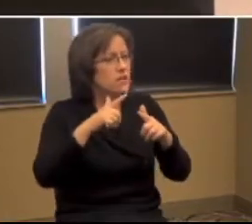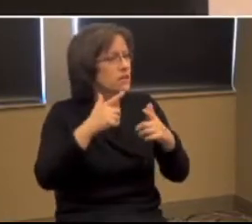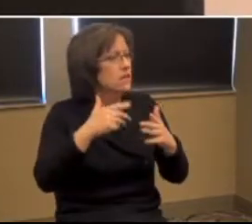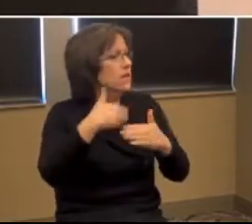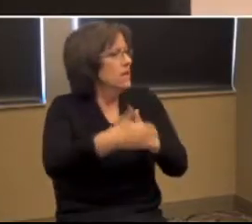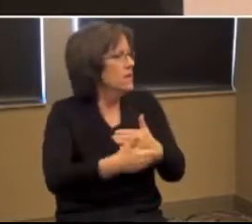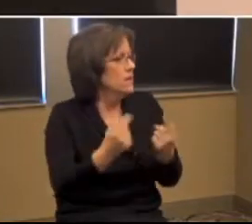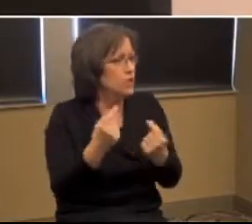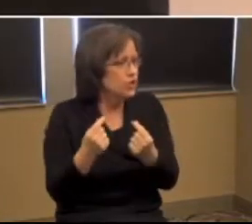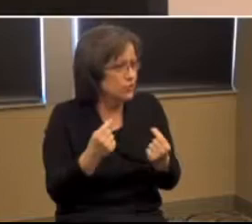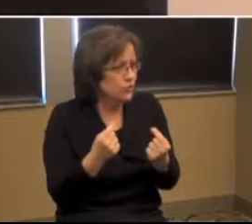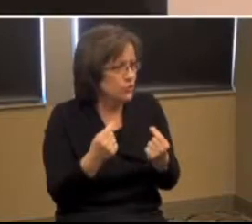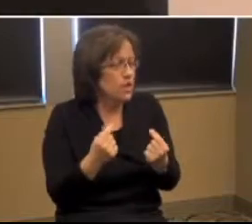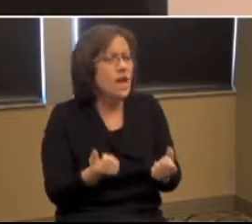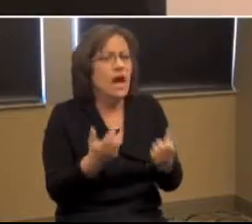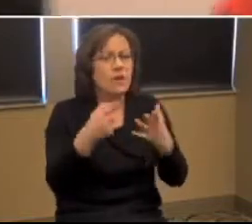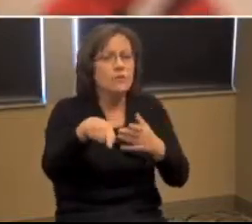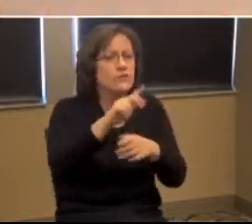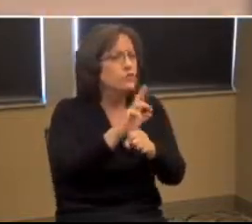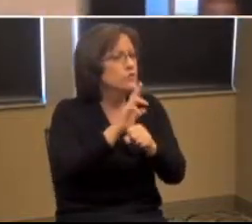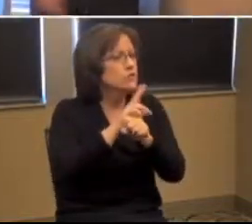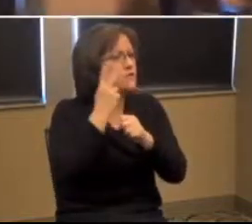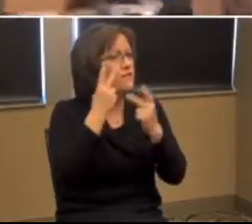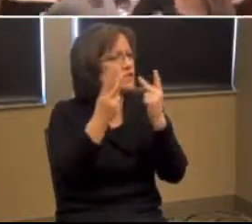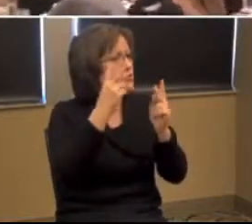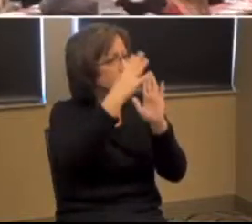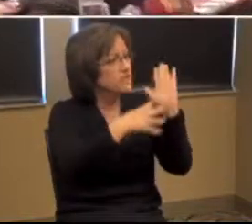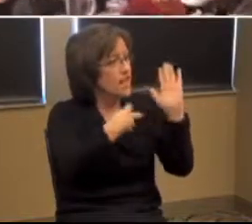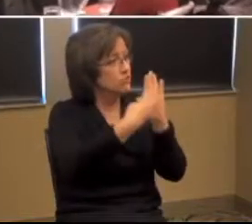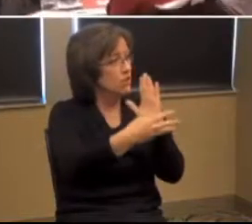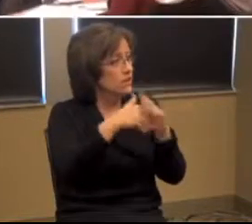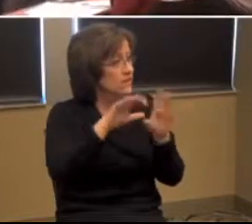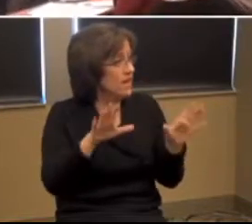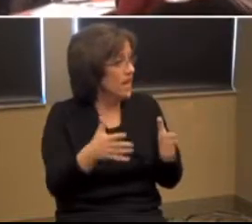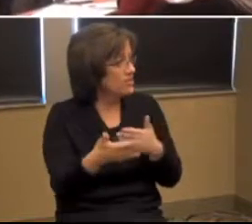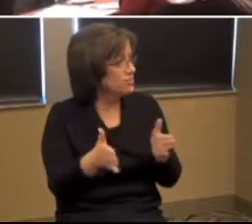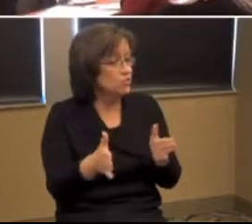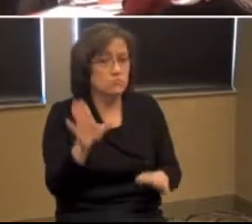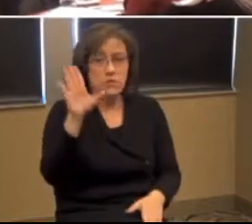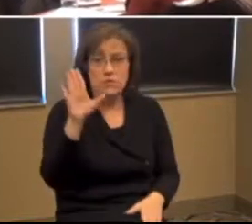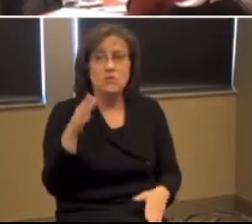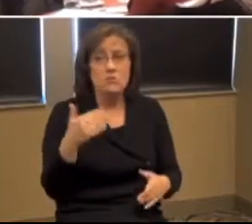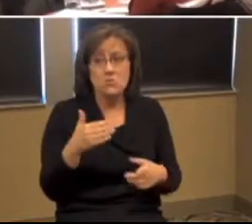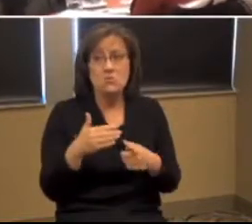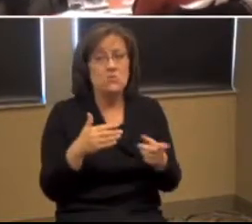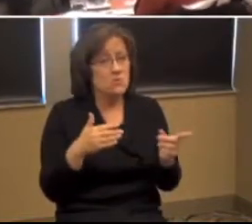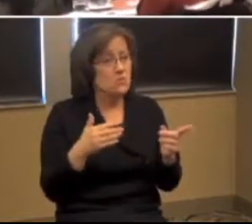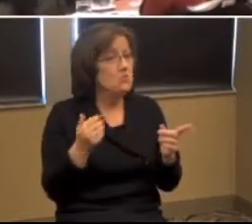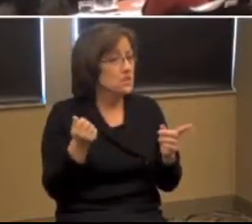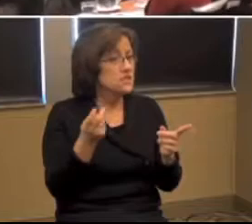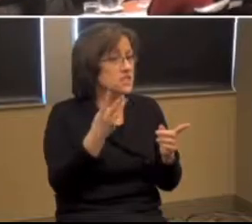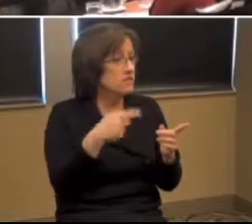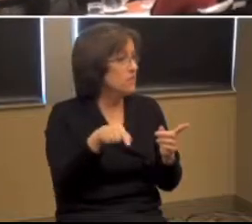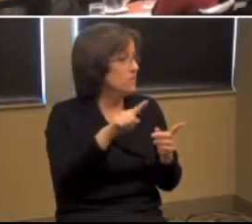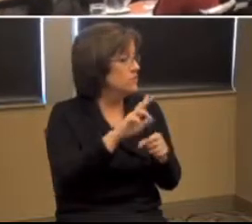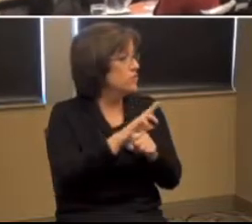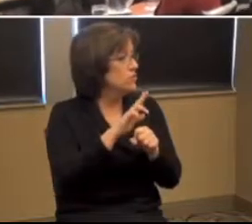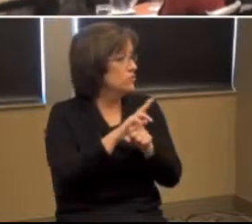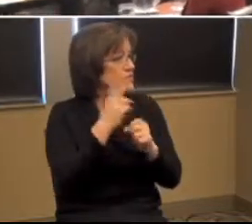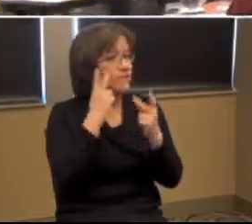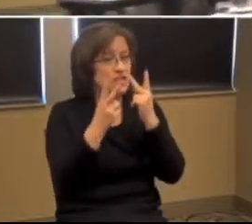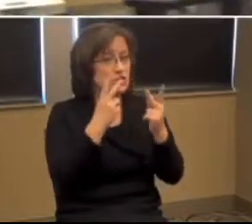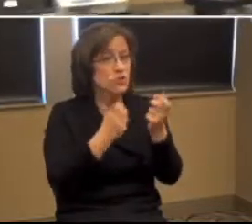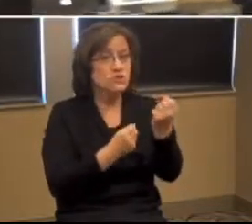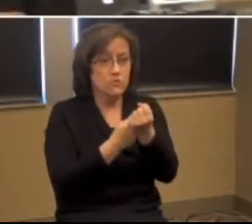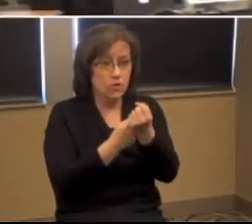visual schedules in your classrooms? Probably most, well, not most. Wow, I'm a little surprised. So several of you use visual support. So this